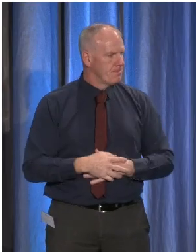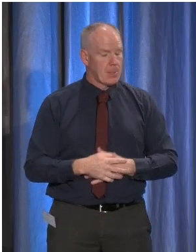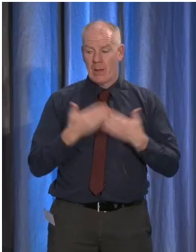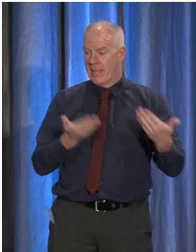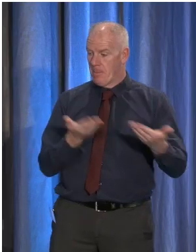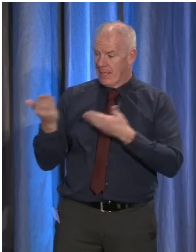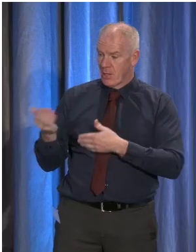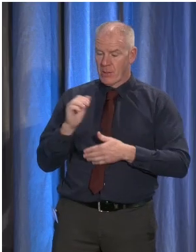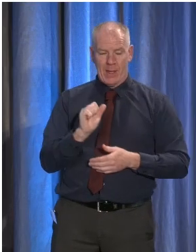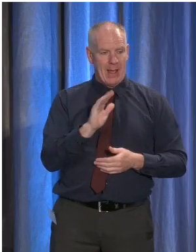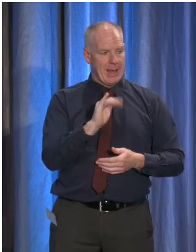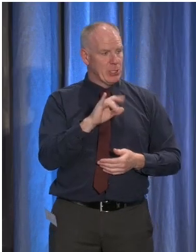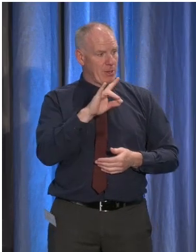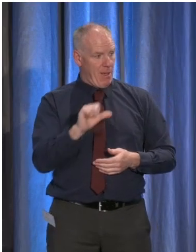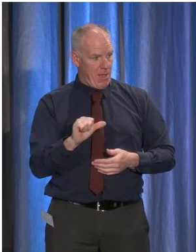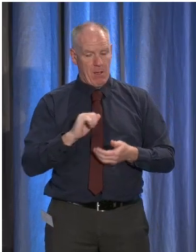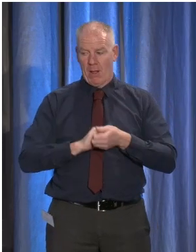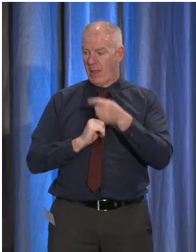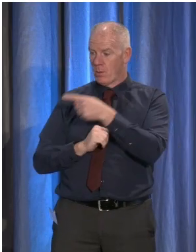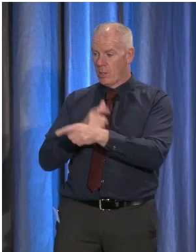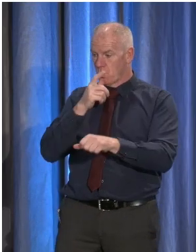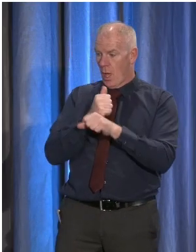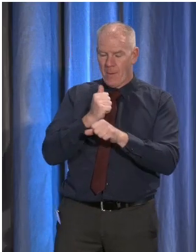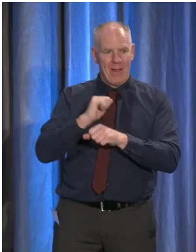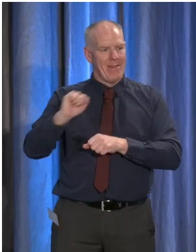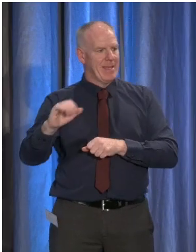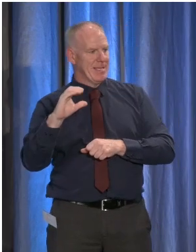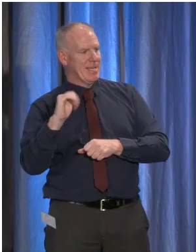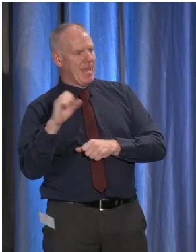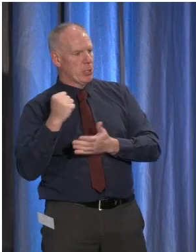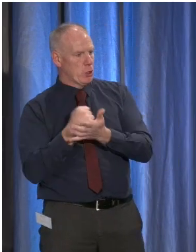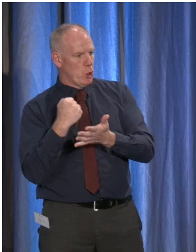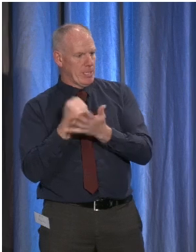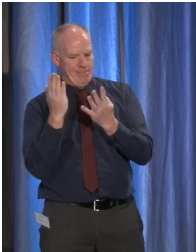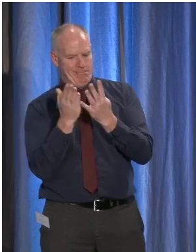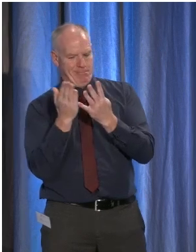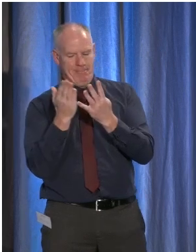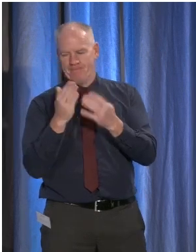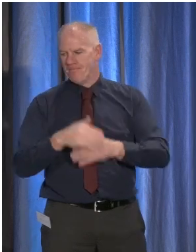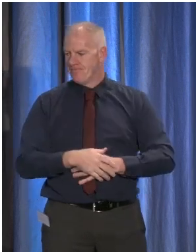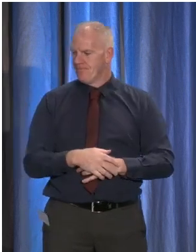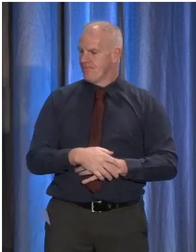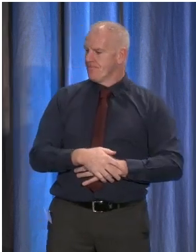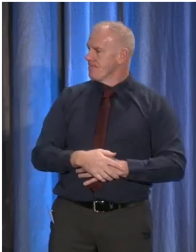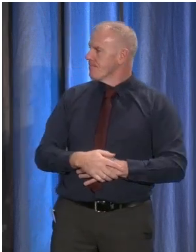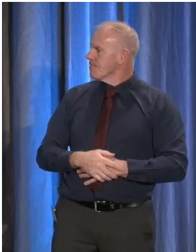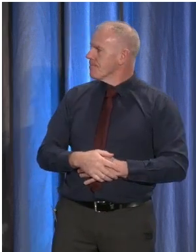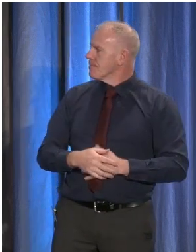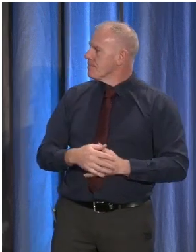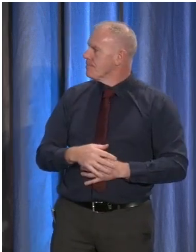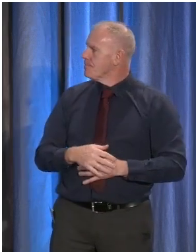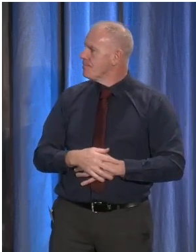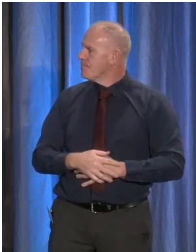colleague, Lisha, momentarily, who will tell you more about that particular element of the research.